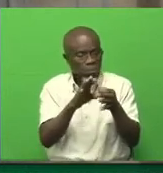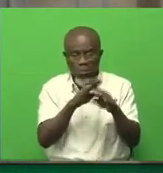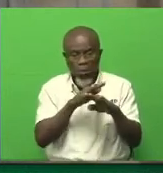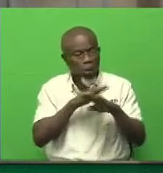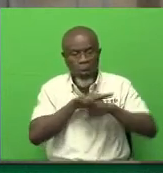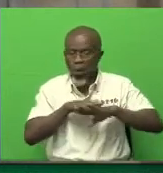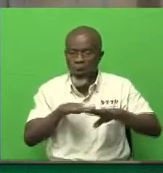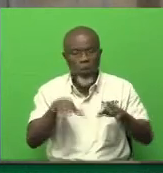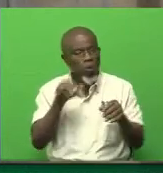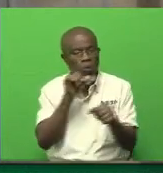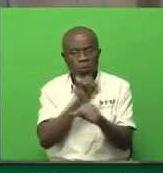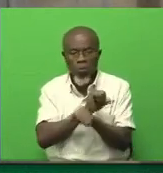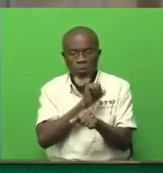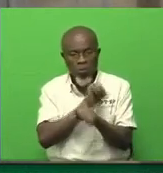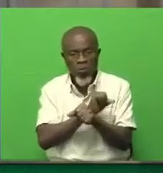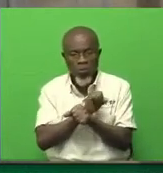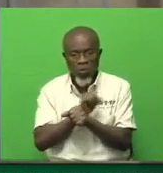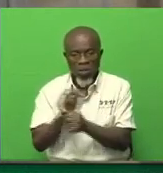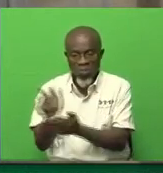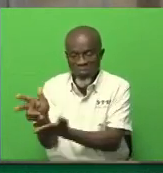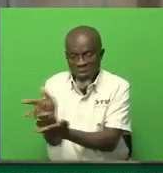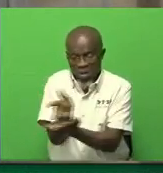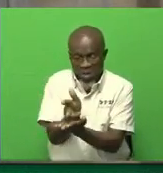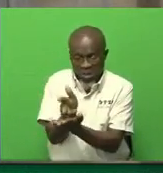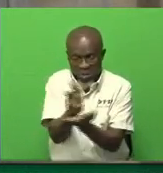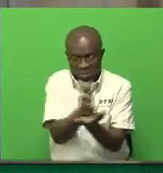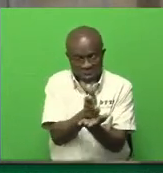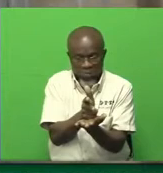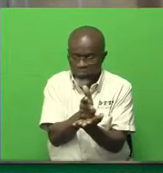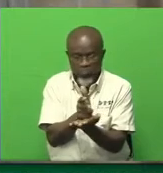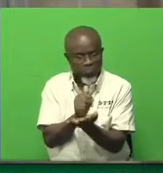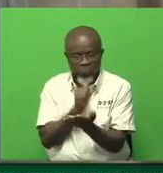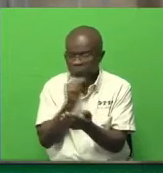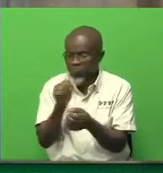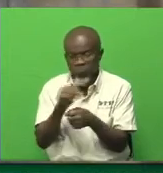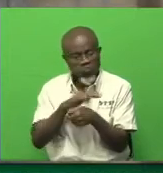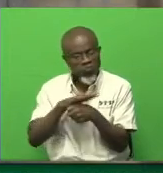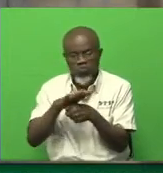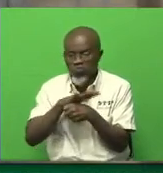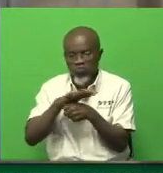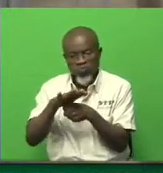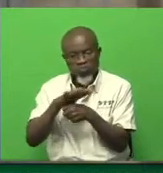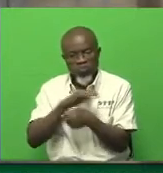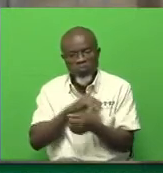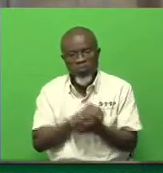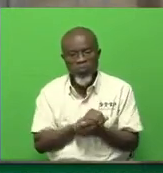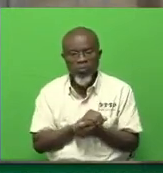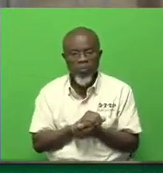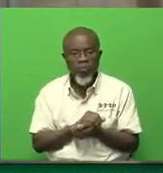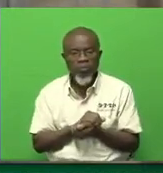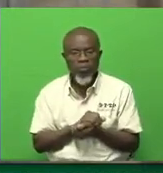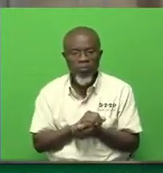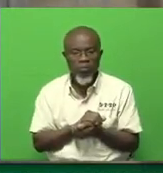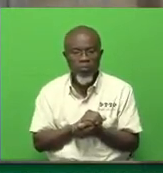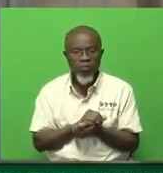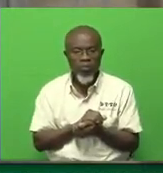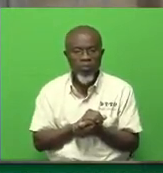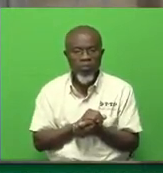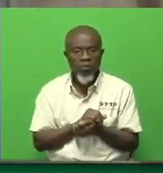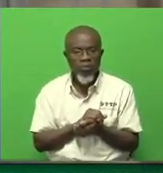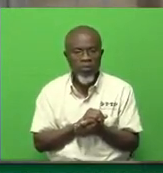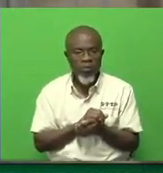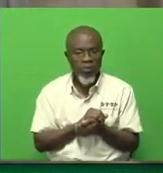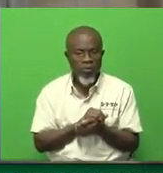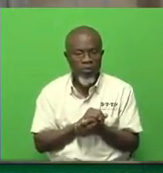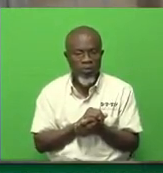work parking space and it's quite in adequate Deputy speaker uh moving on